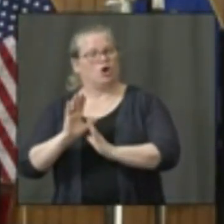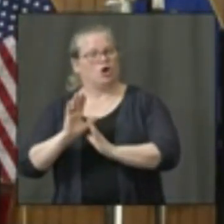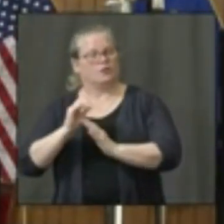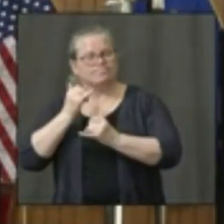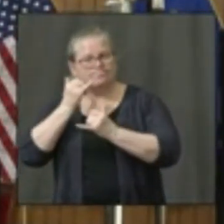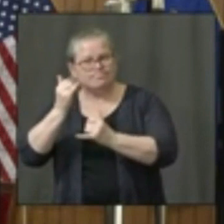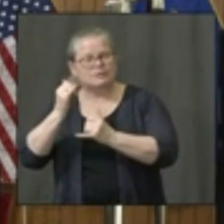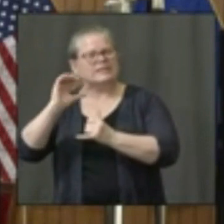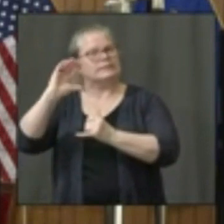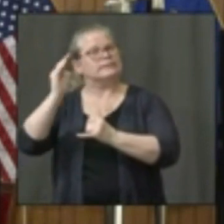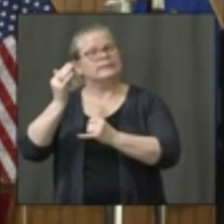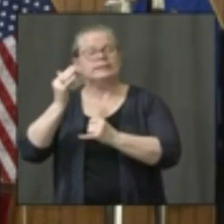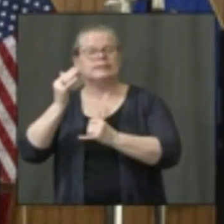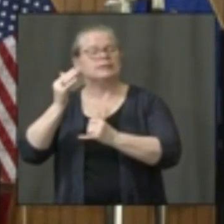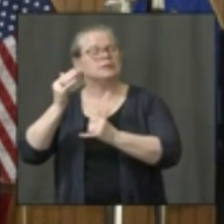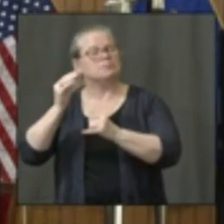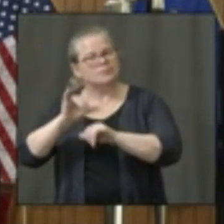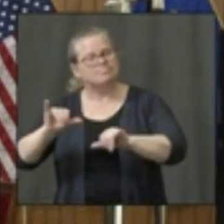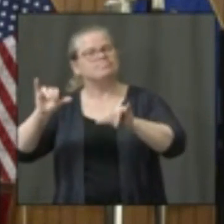there are not enough